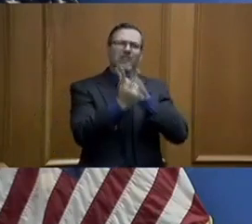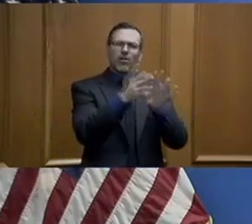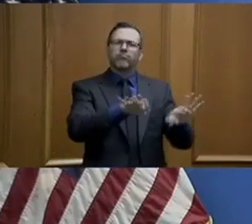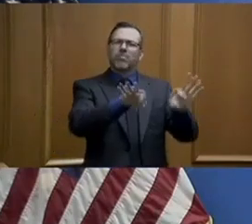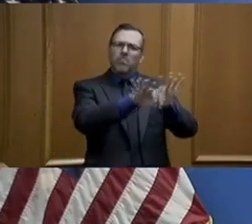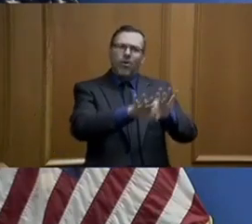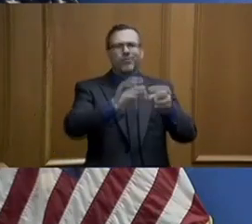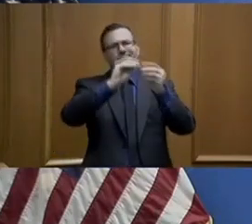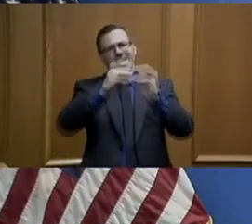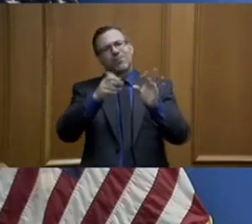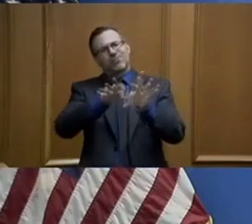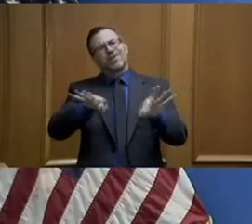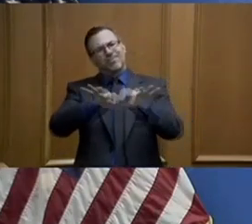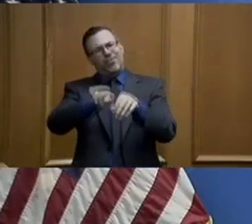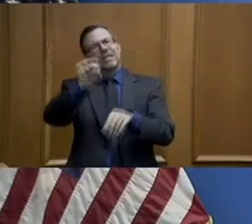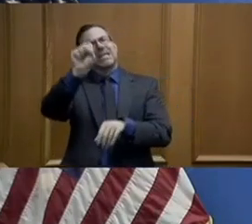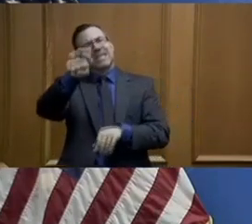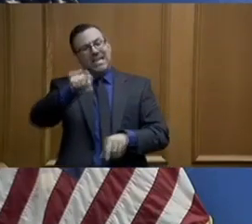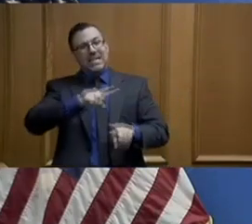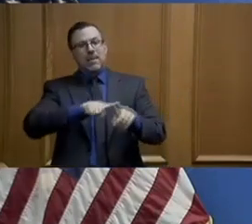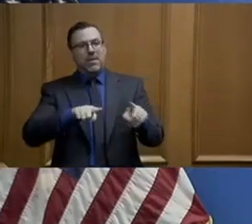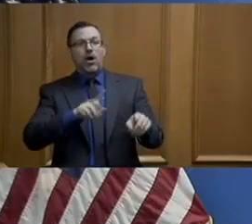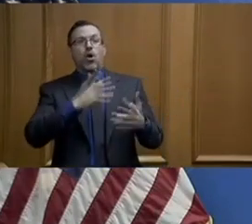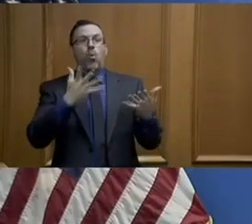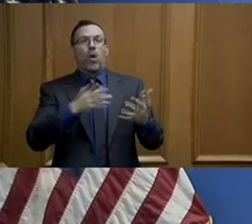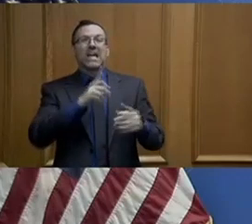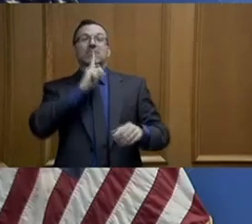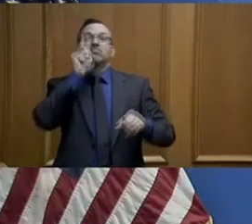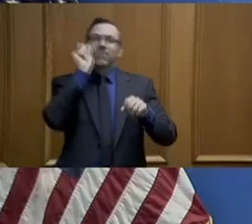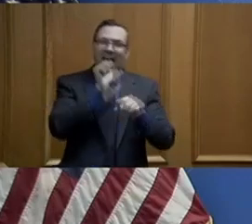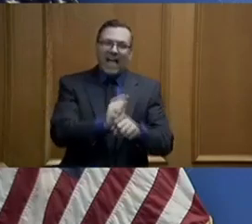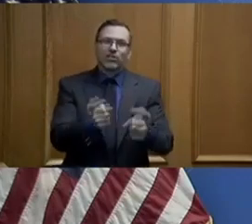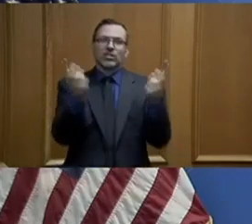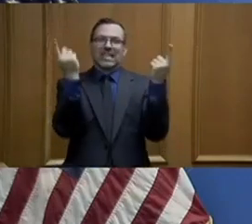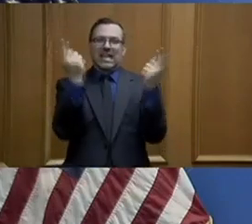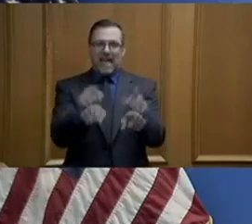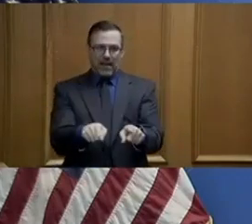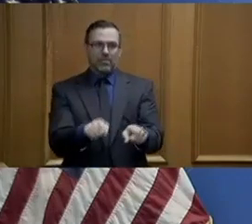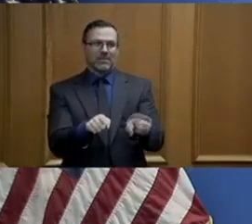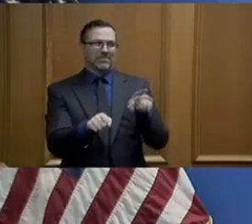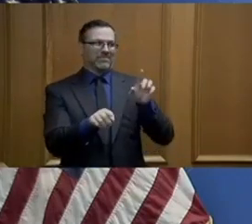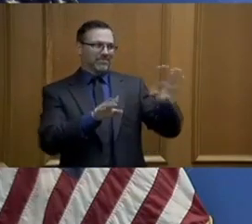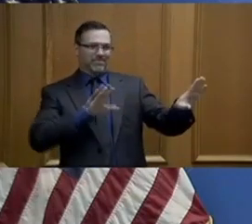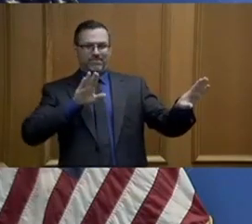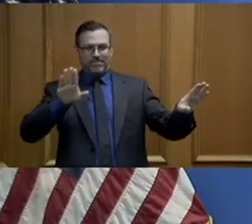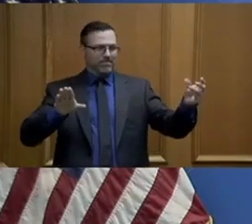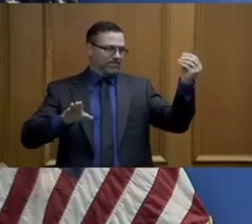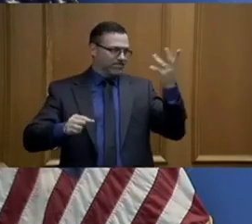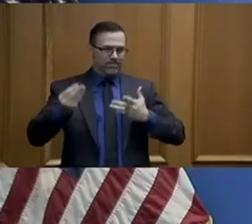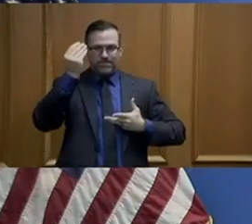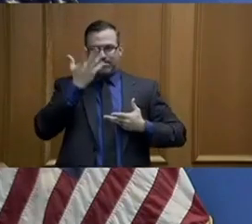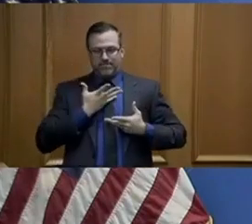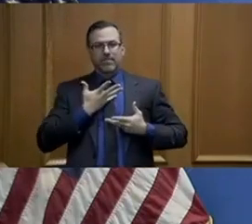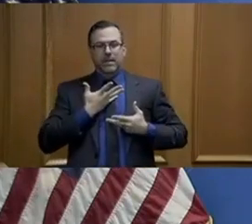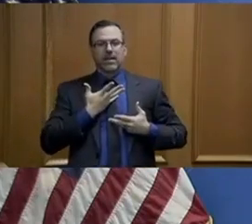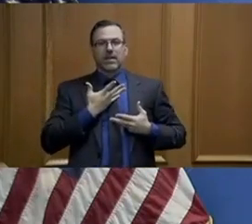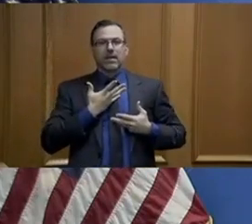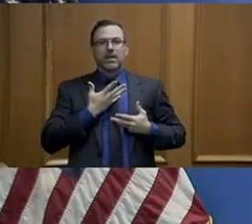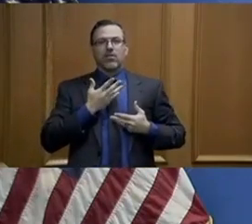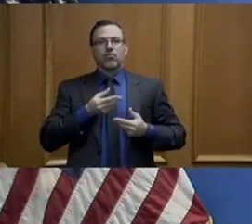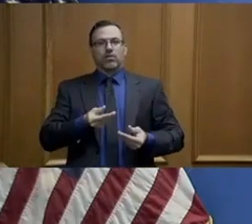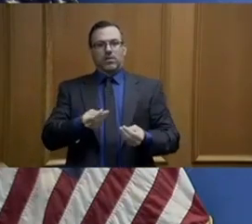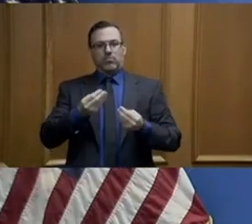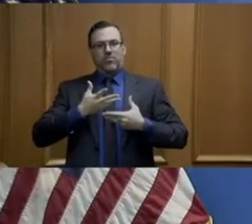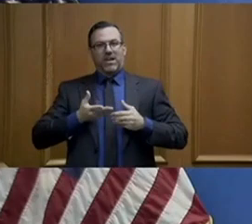are important, but on-the-ground capabilities are what's most important. We're confident in our position, and we really appreciate the partnership